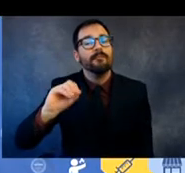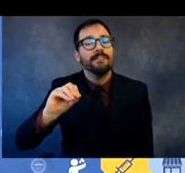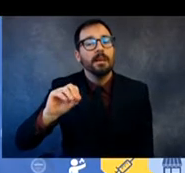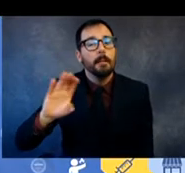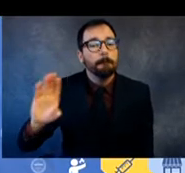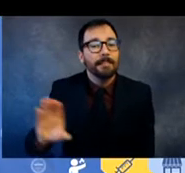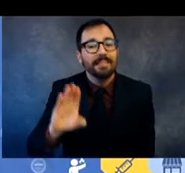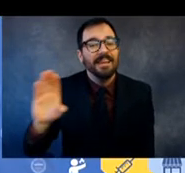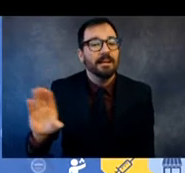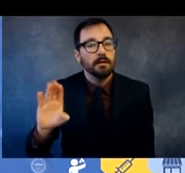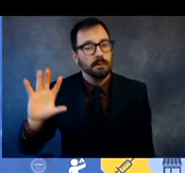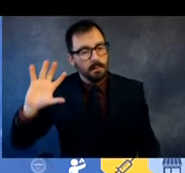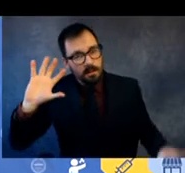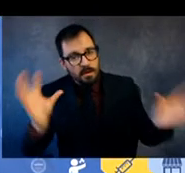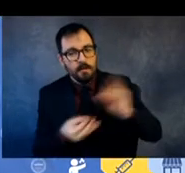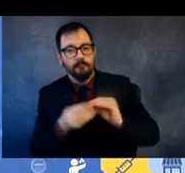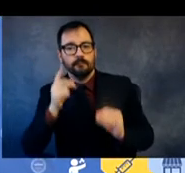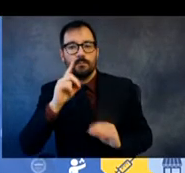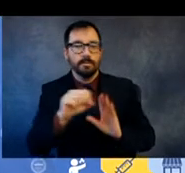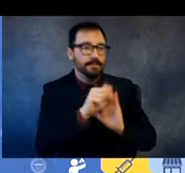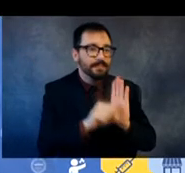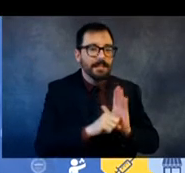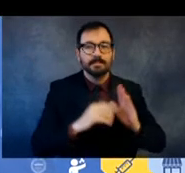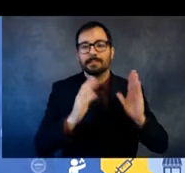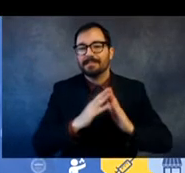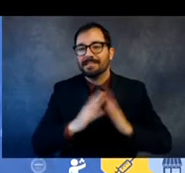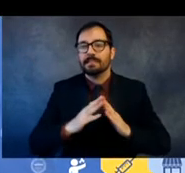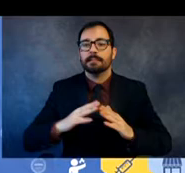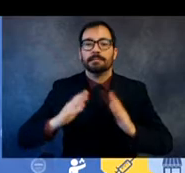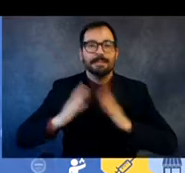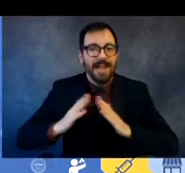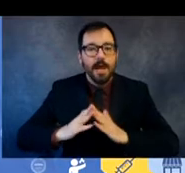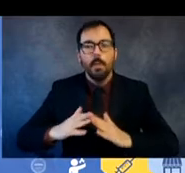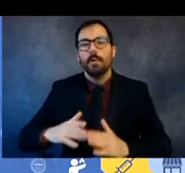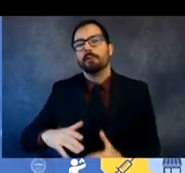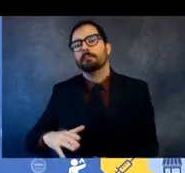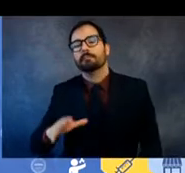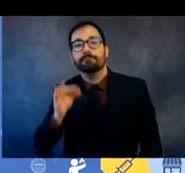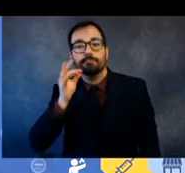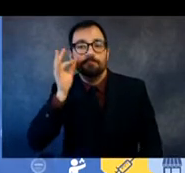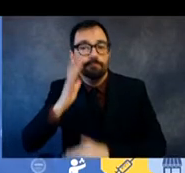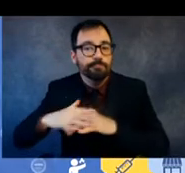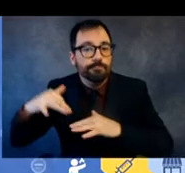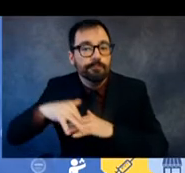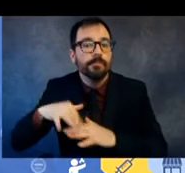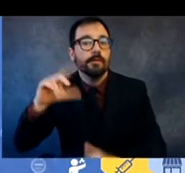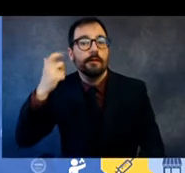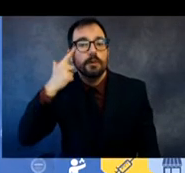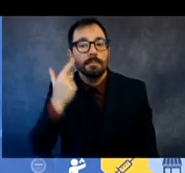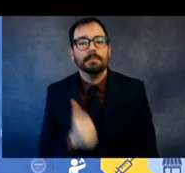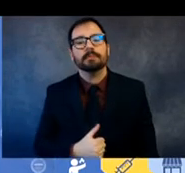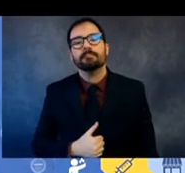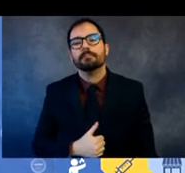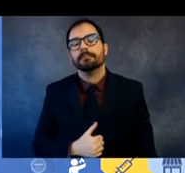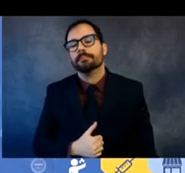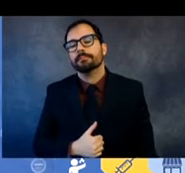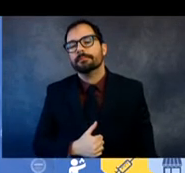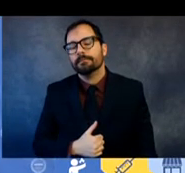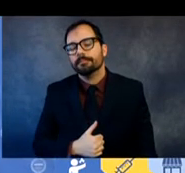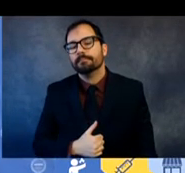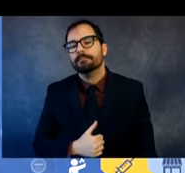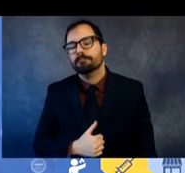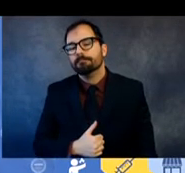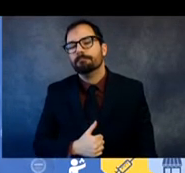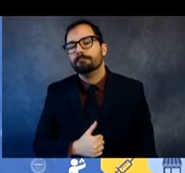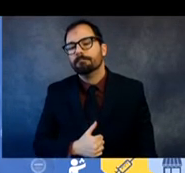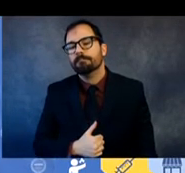cities, towns, and tribal governments. So again, largely based on population, but with